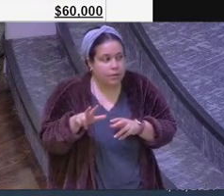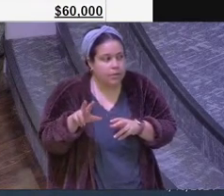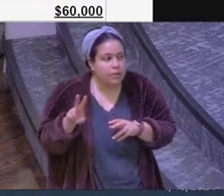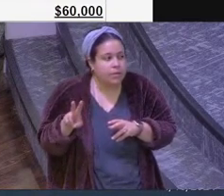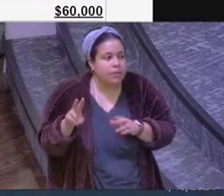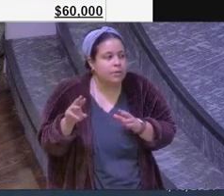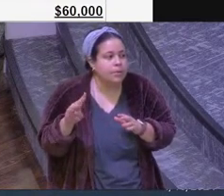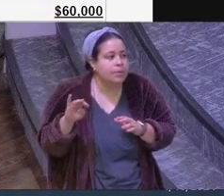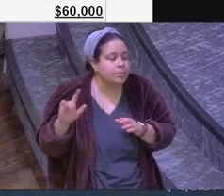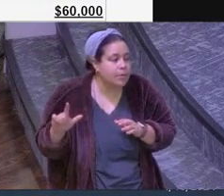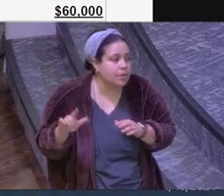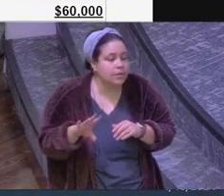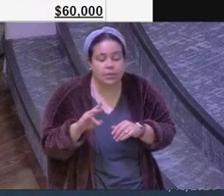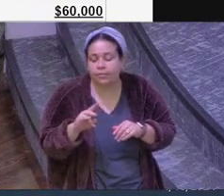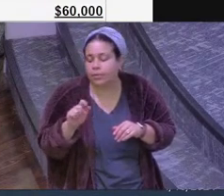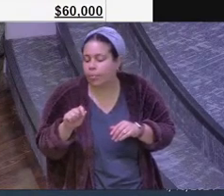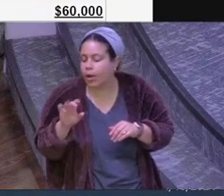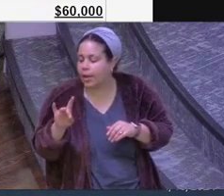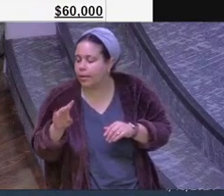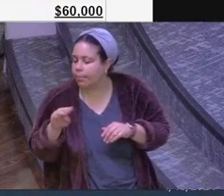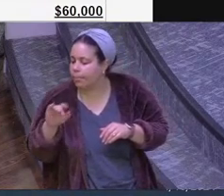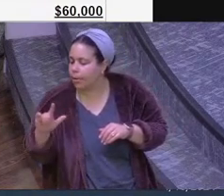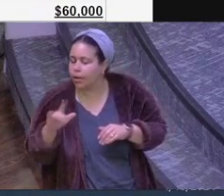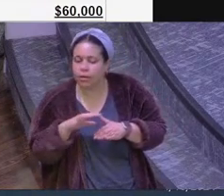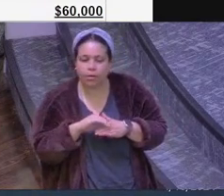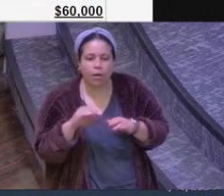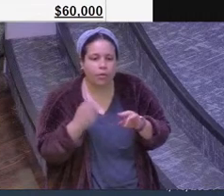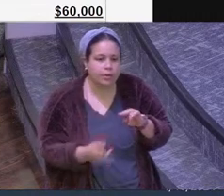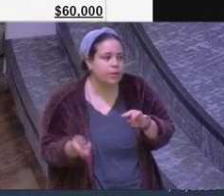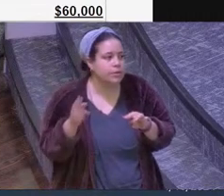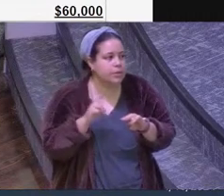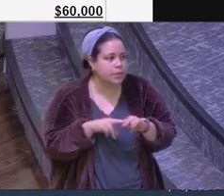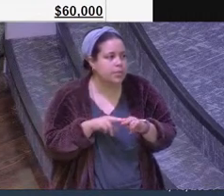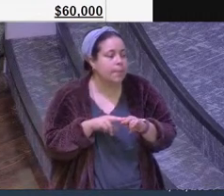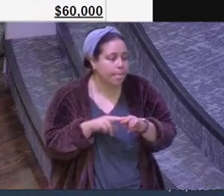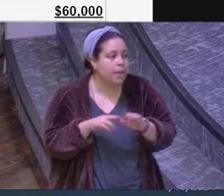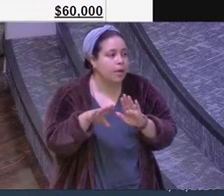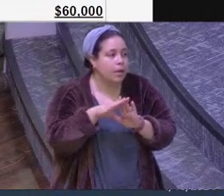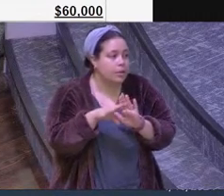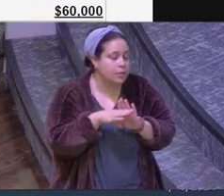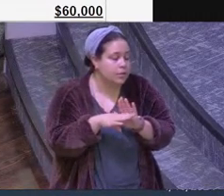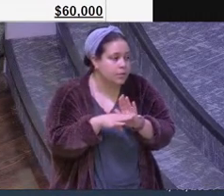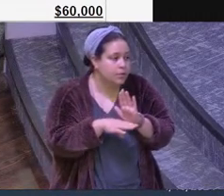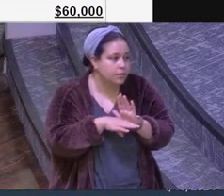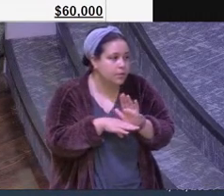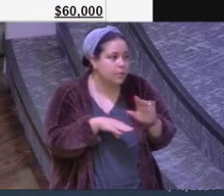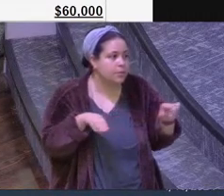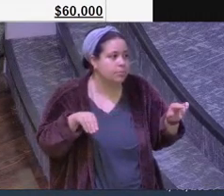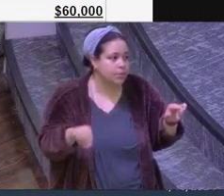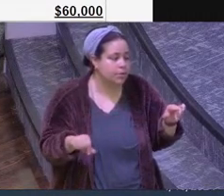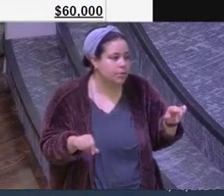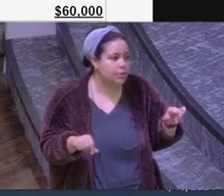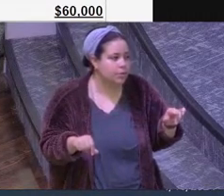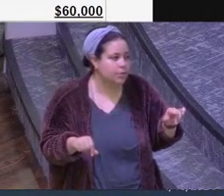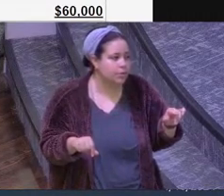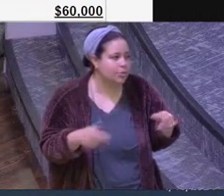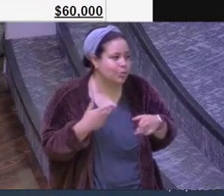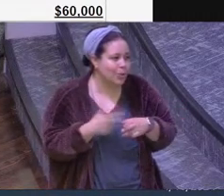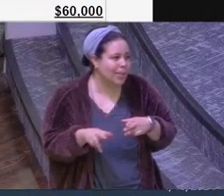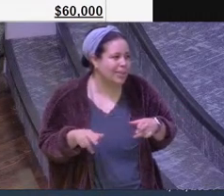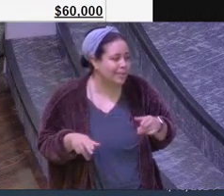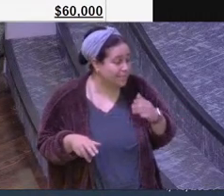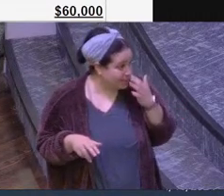about a $17.8 million increase, which looks good, but we haven't got to expenditures yet, so we'll get there shortly.